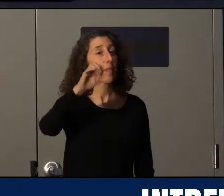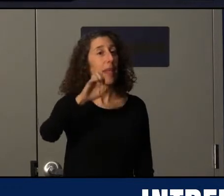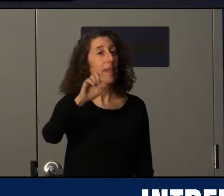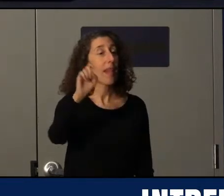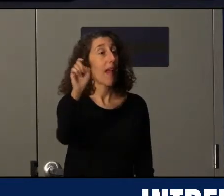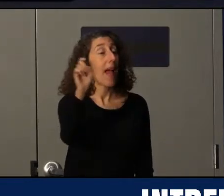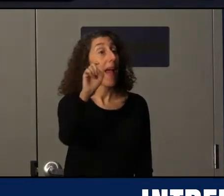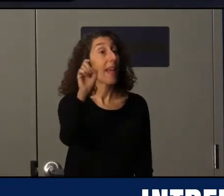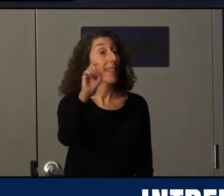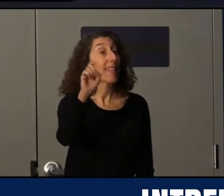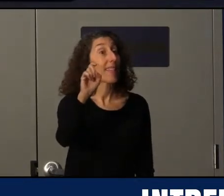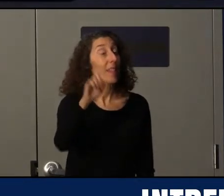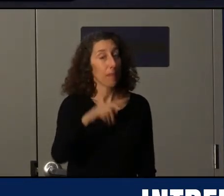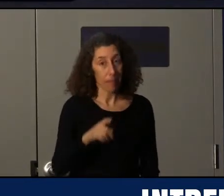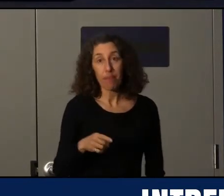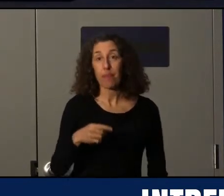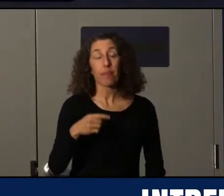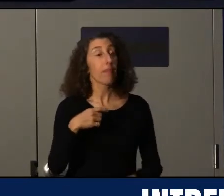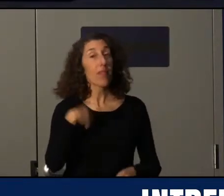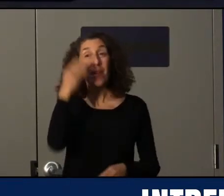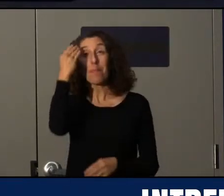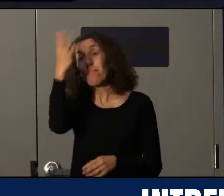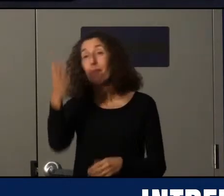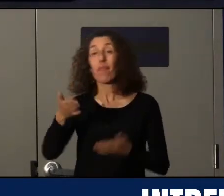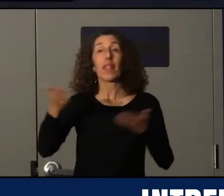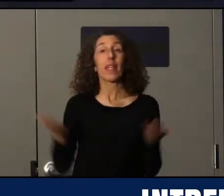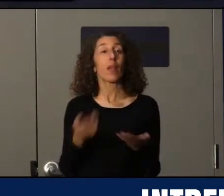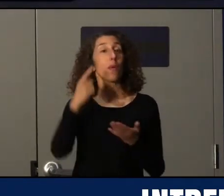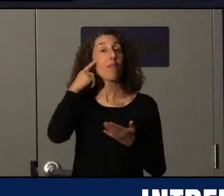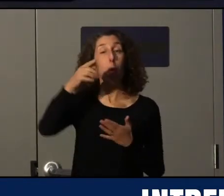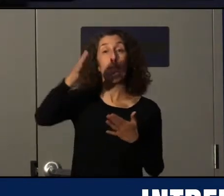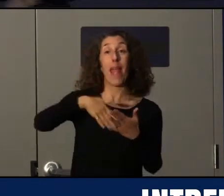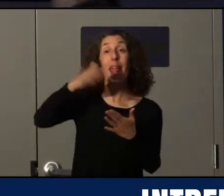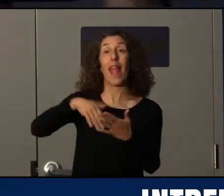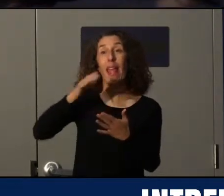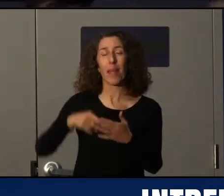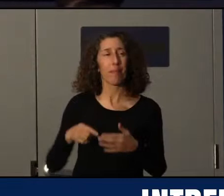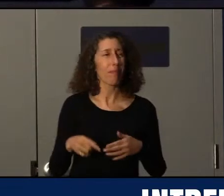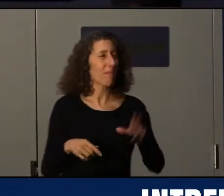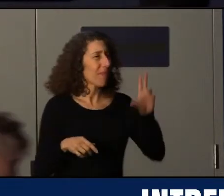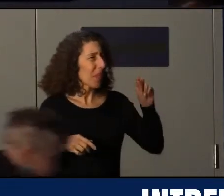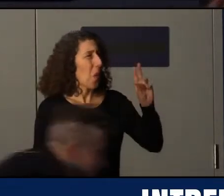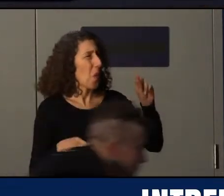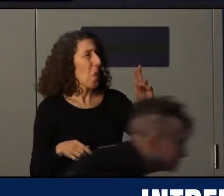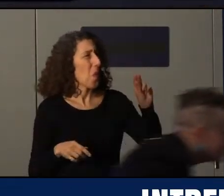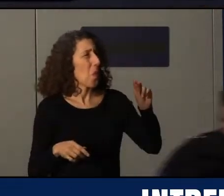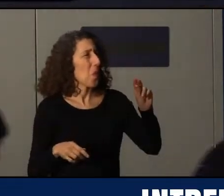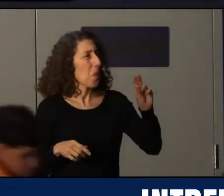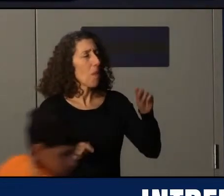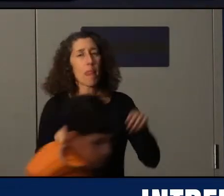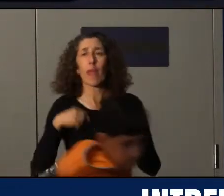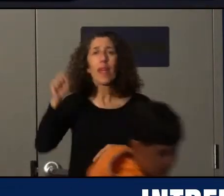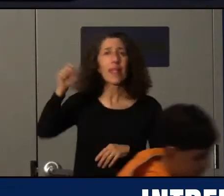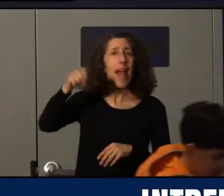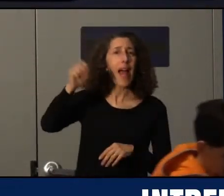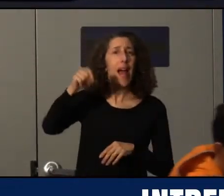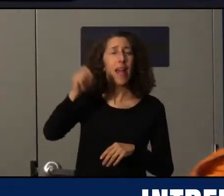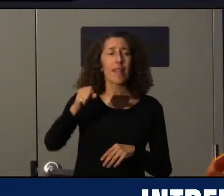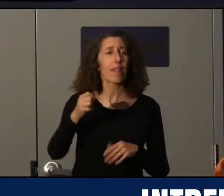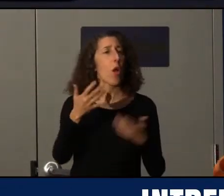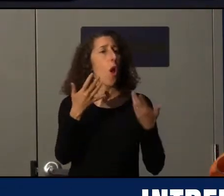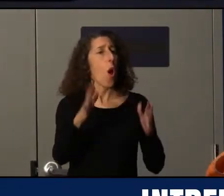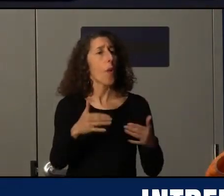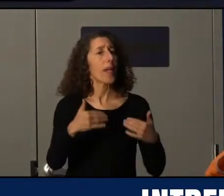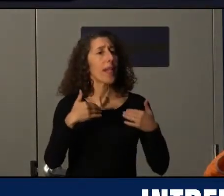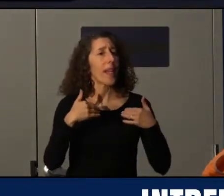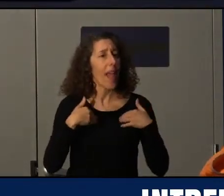And SpaceX was like, you're not painting in space, with the SpaceX Dragon. I said, no, there's precedence to this. And I pointed out that